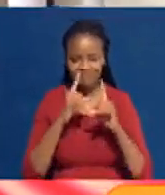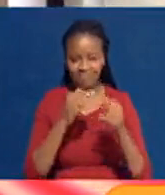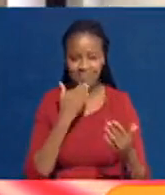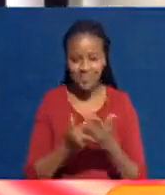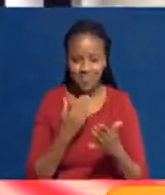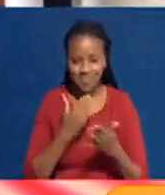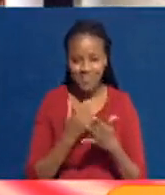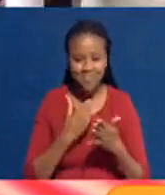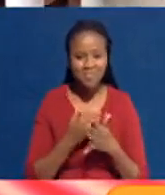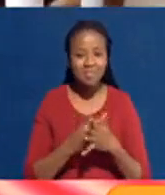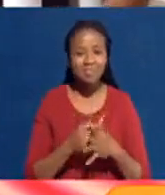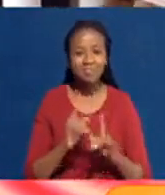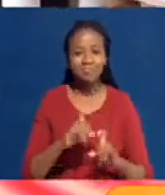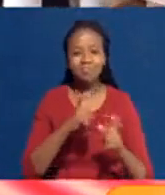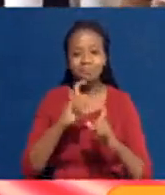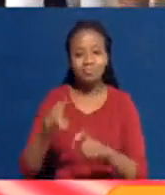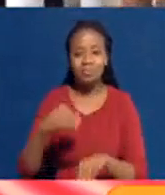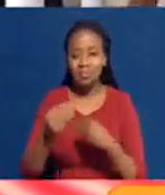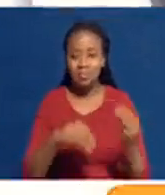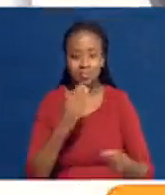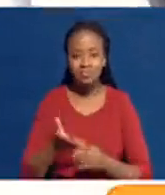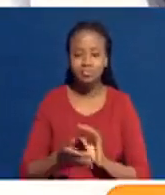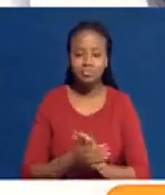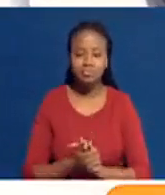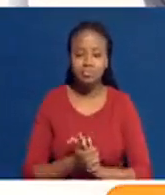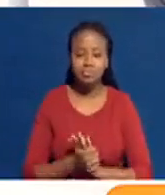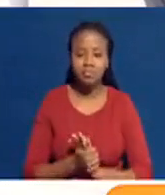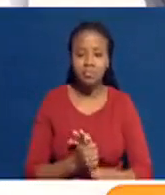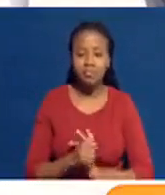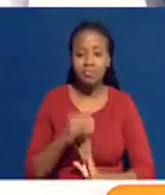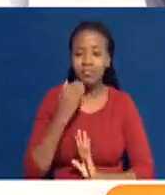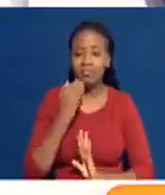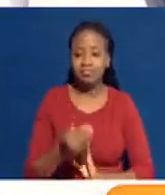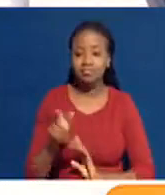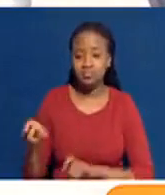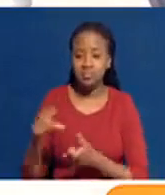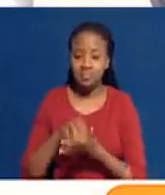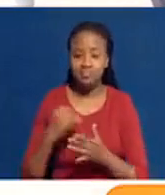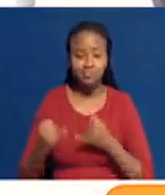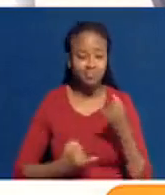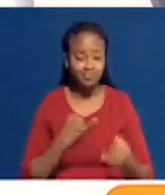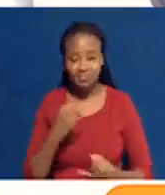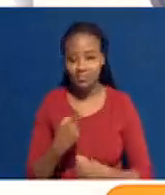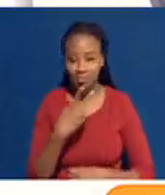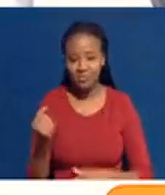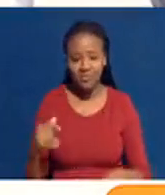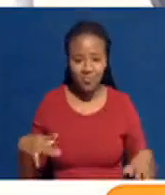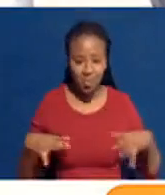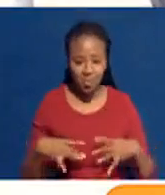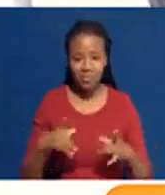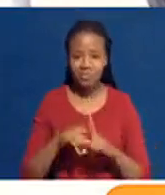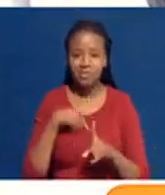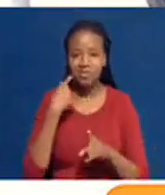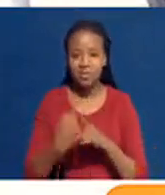kemkem kwa mashabiki wetu, wameenda nyumbani wakafurahia Christmas. We thank you Musyi. Have a nice